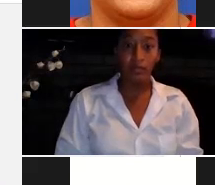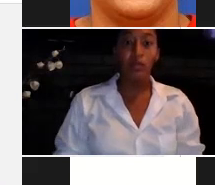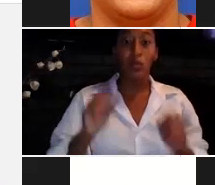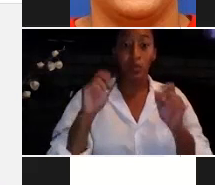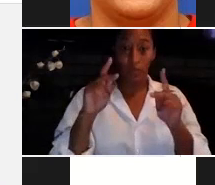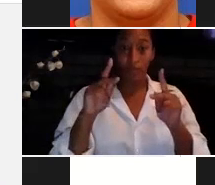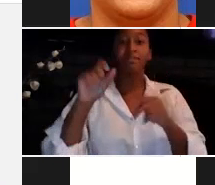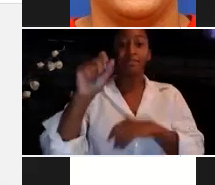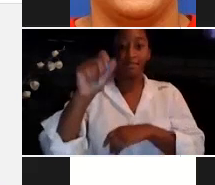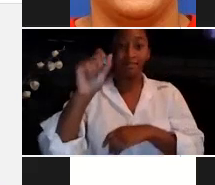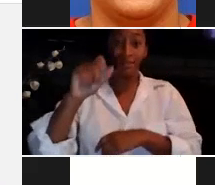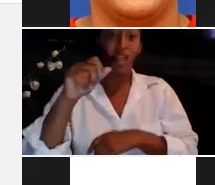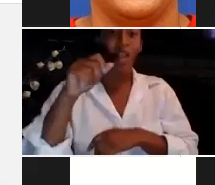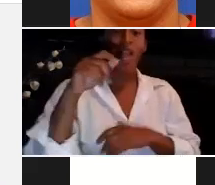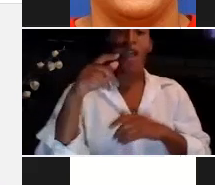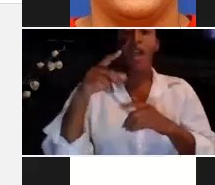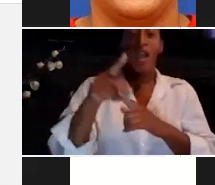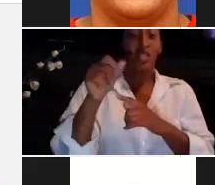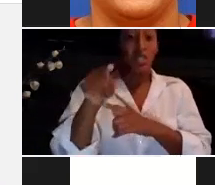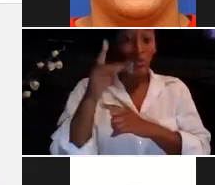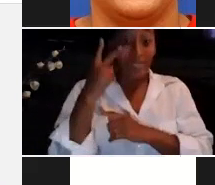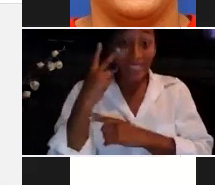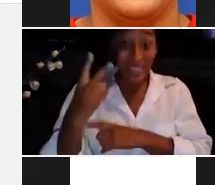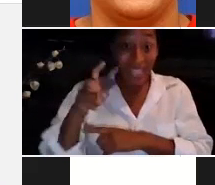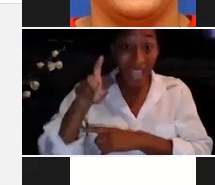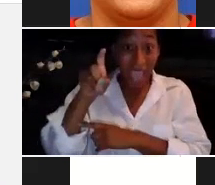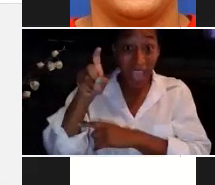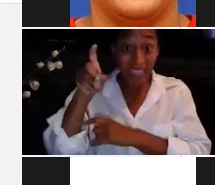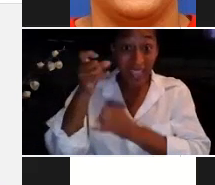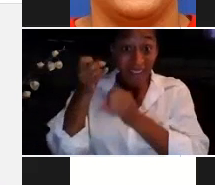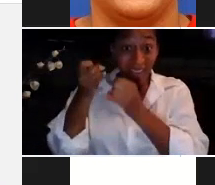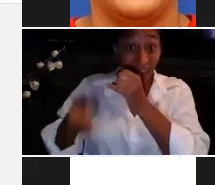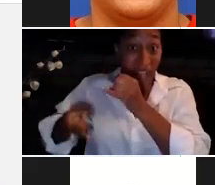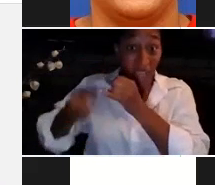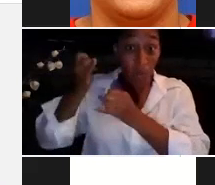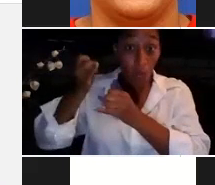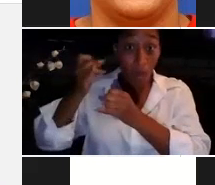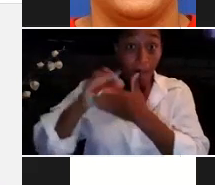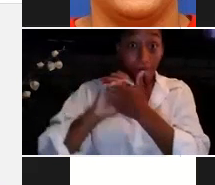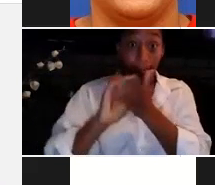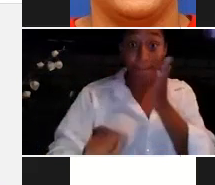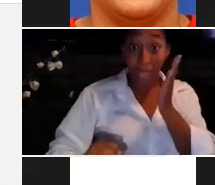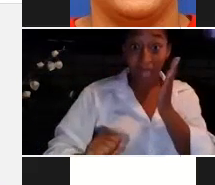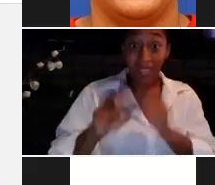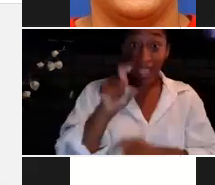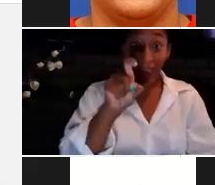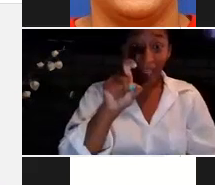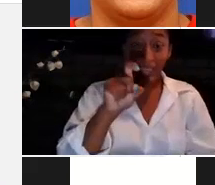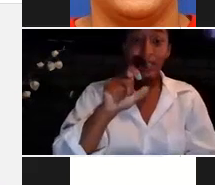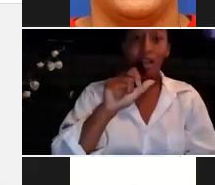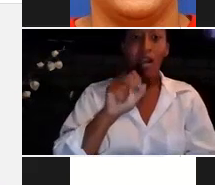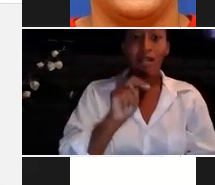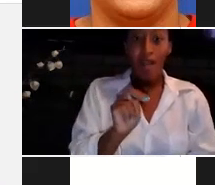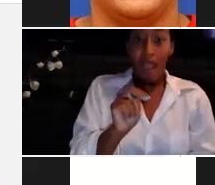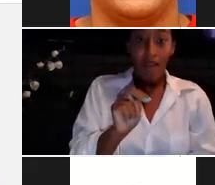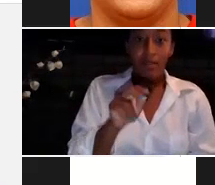that is a term that means nothing. When the clock was at nothing is literally what